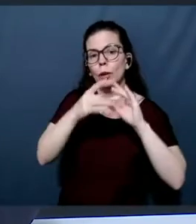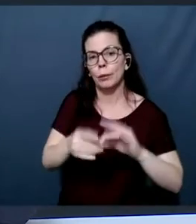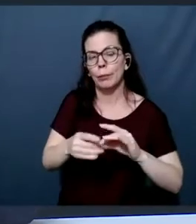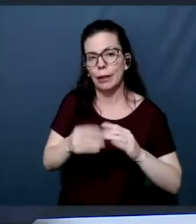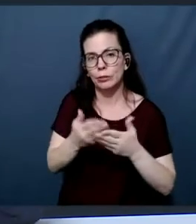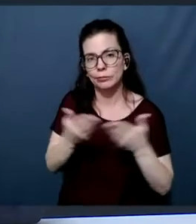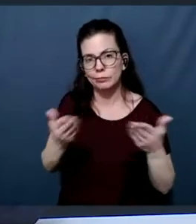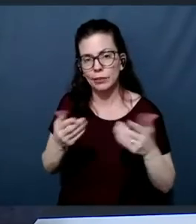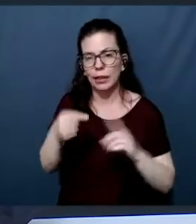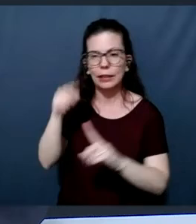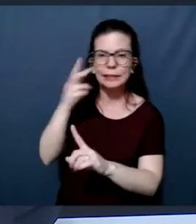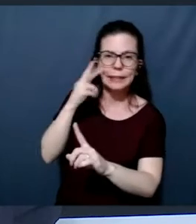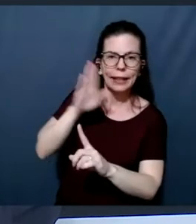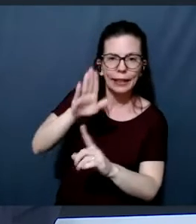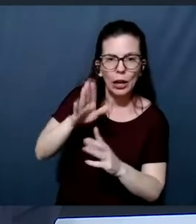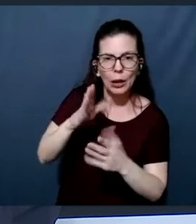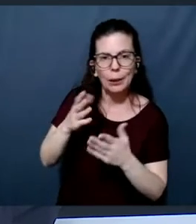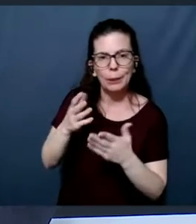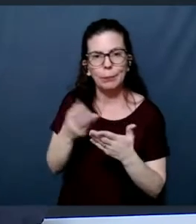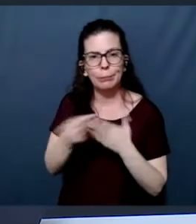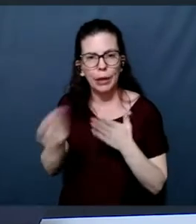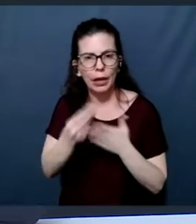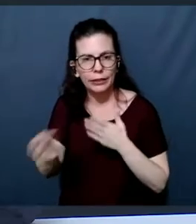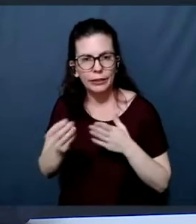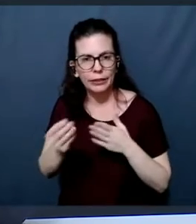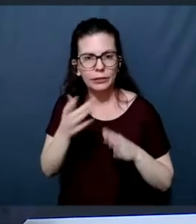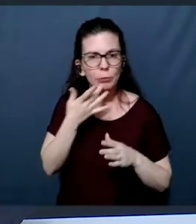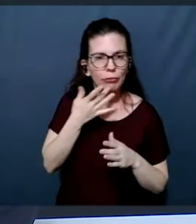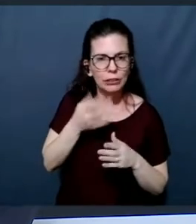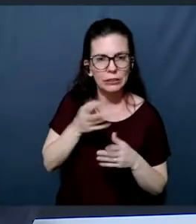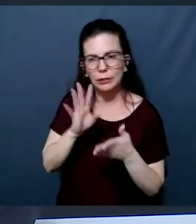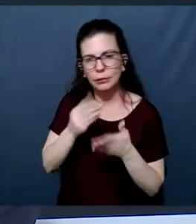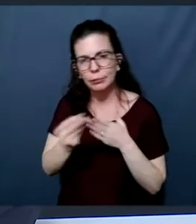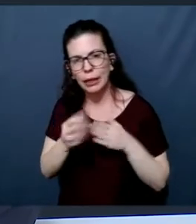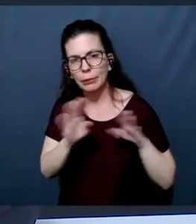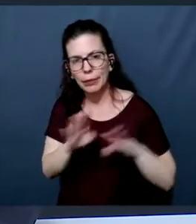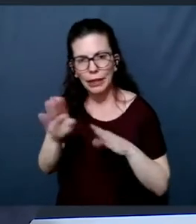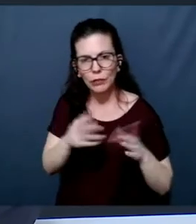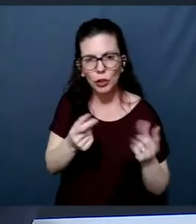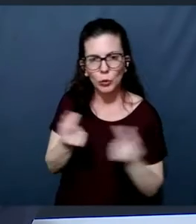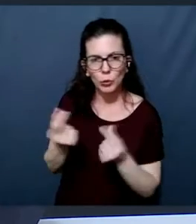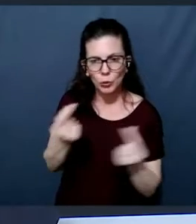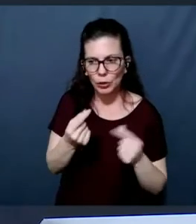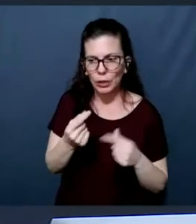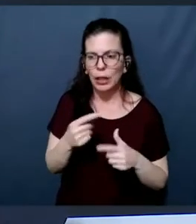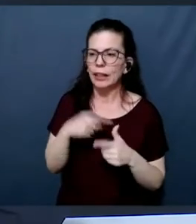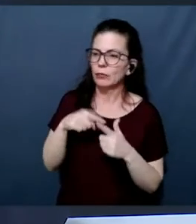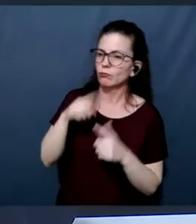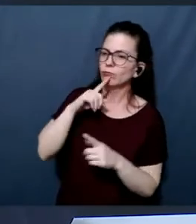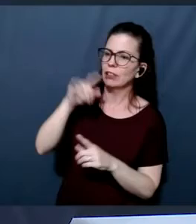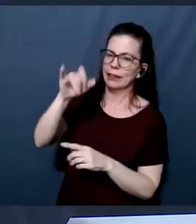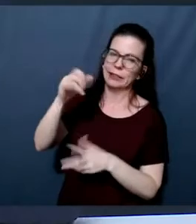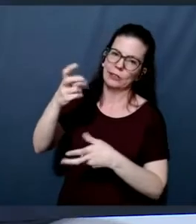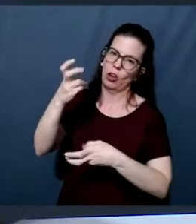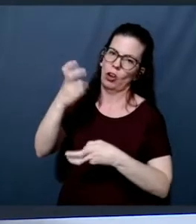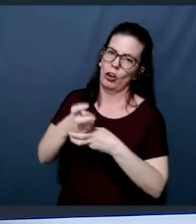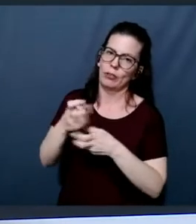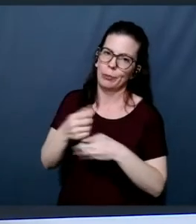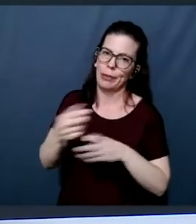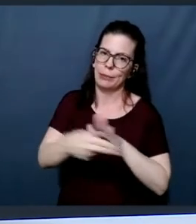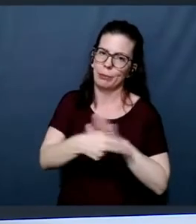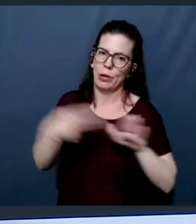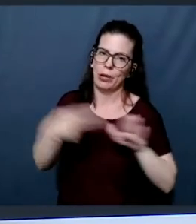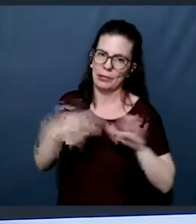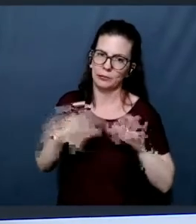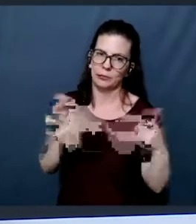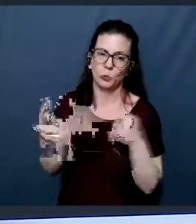behavior, what their preferences are. And ultimately those are things that are really hard for brands to do if they're selling